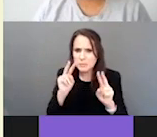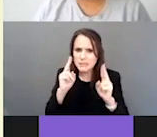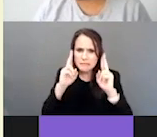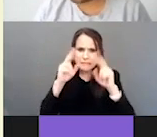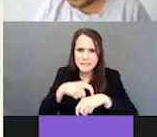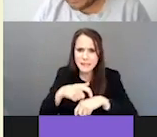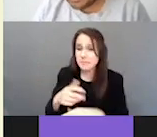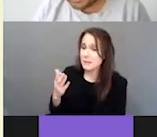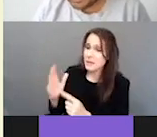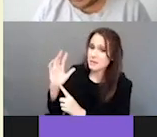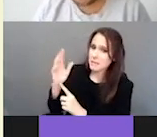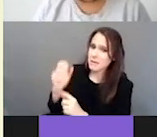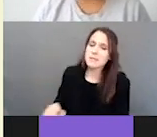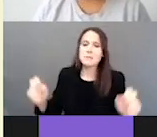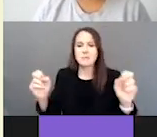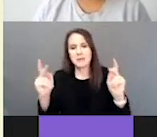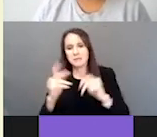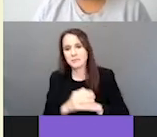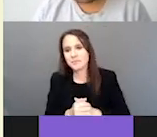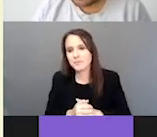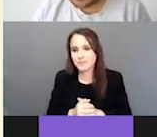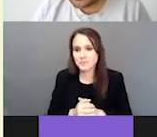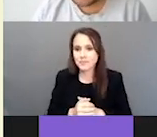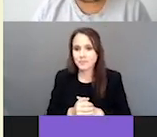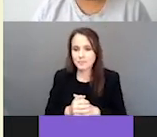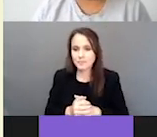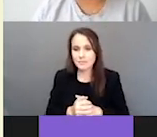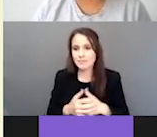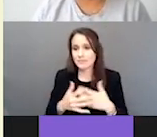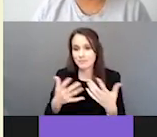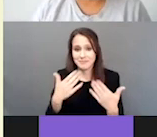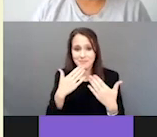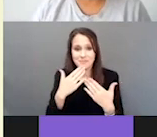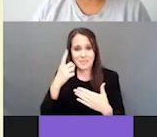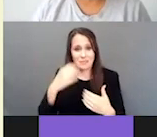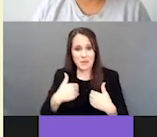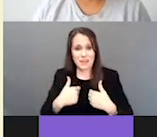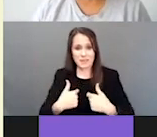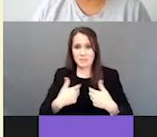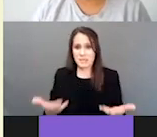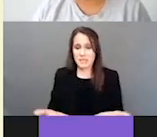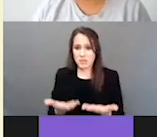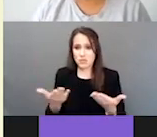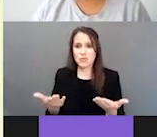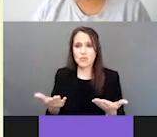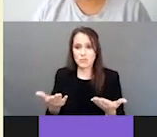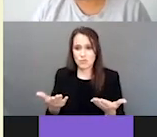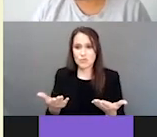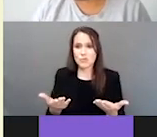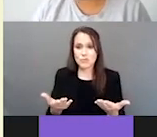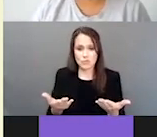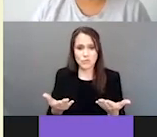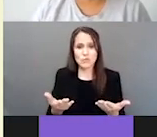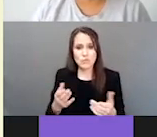5 minutes. Okay. Yeah. Well, you know, thank you for having me here, and also, you know, it's looking to be